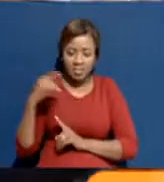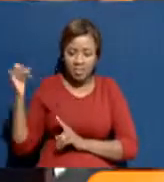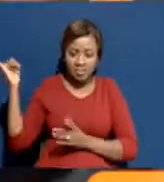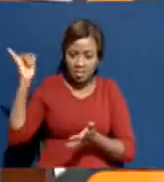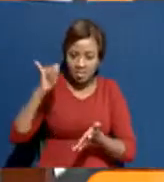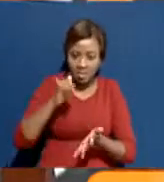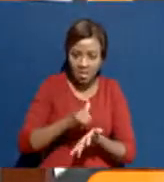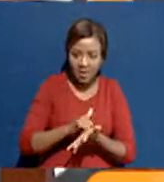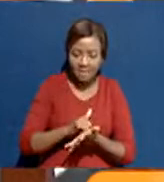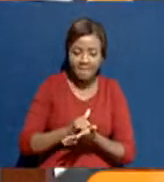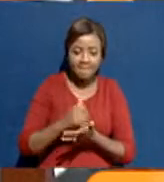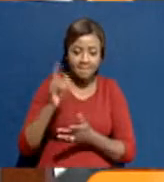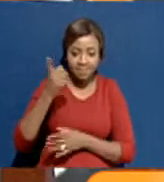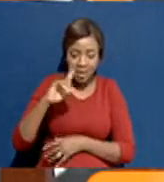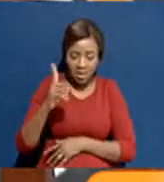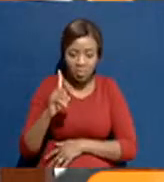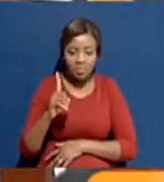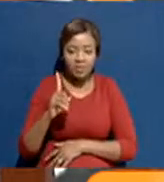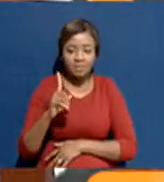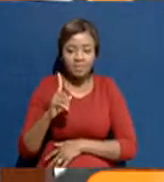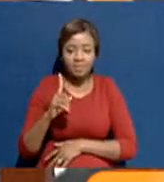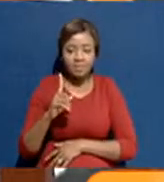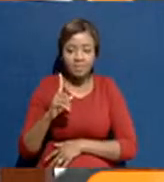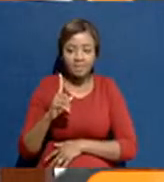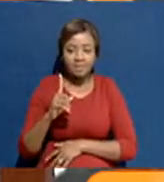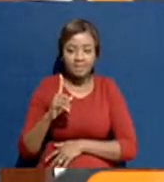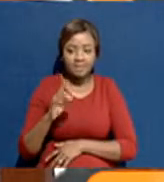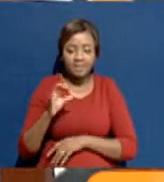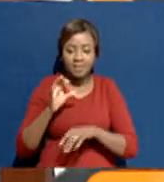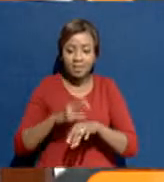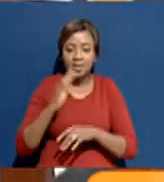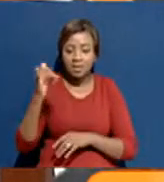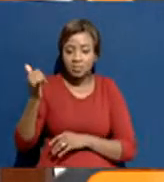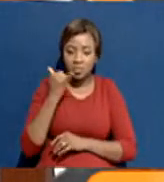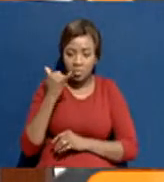airport, Nairobi, I got a call